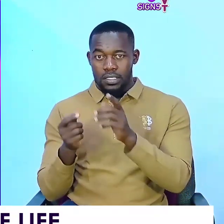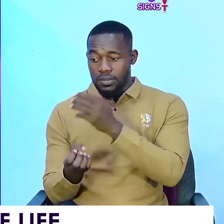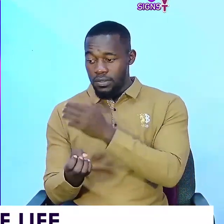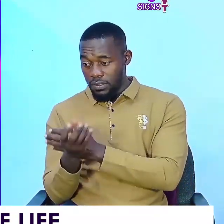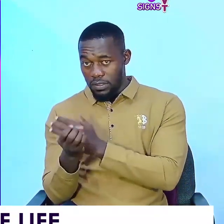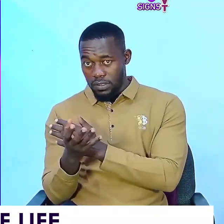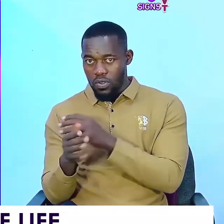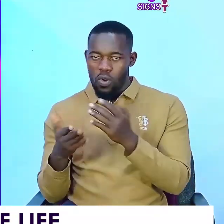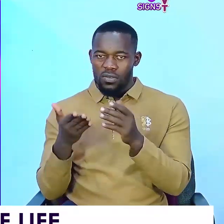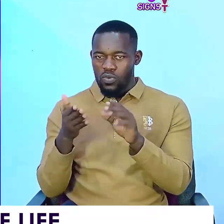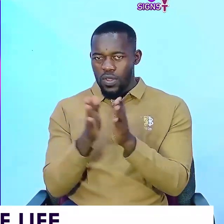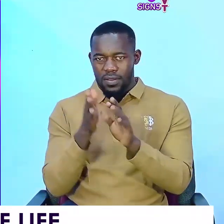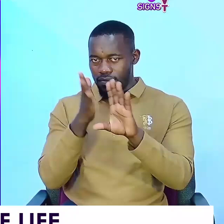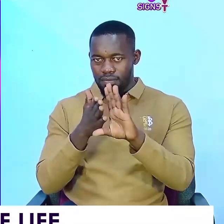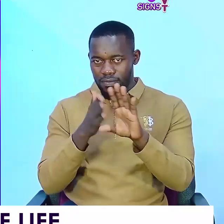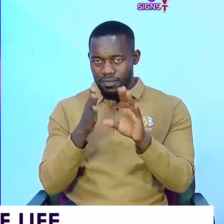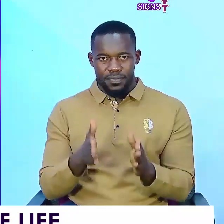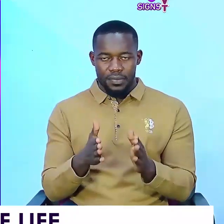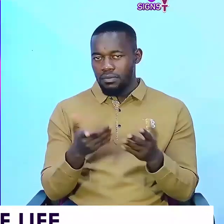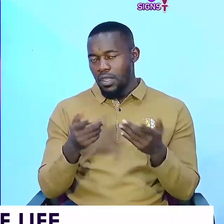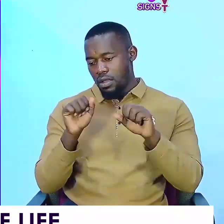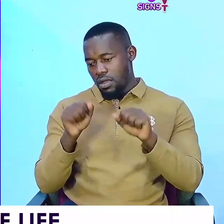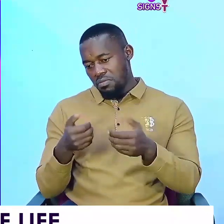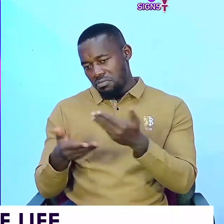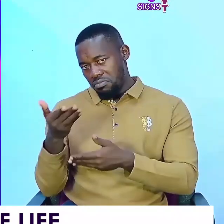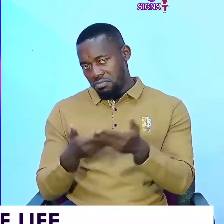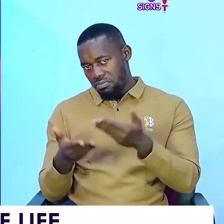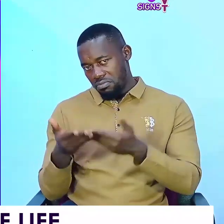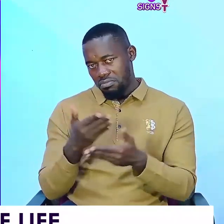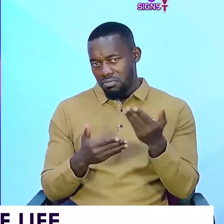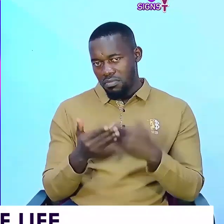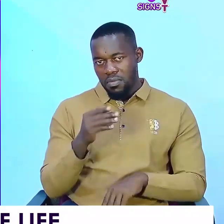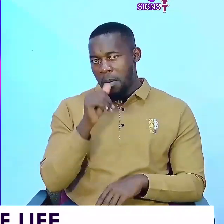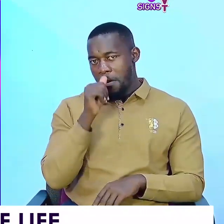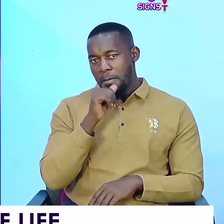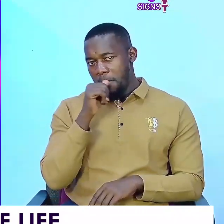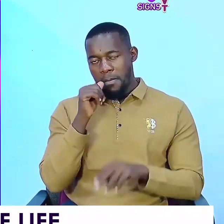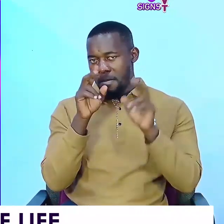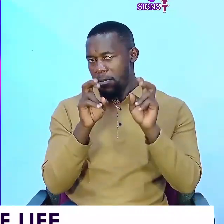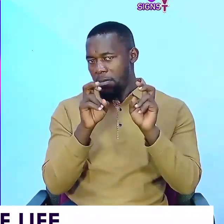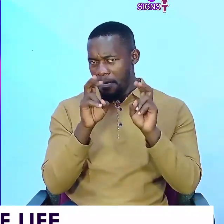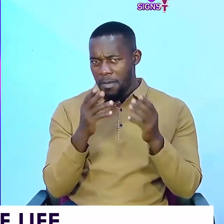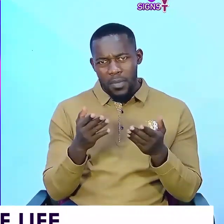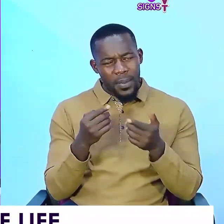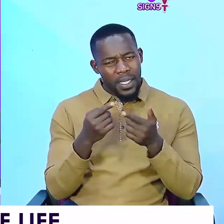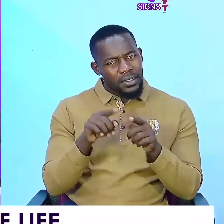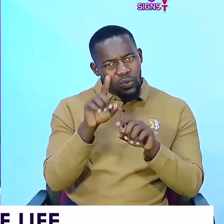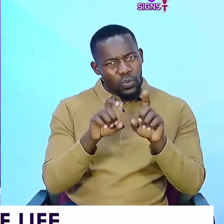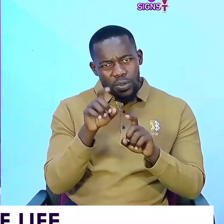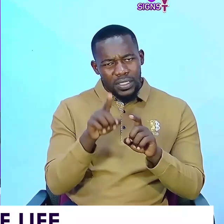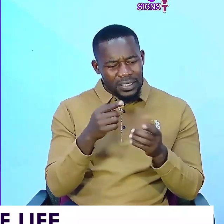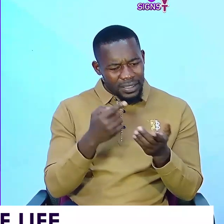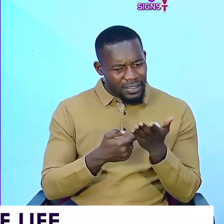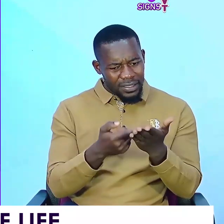are speaking to a minister who is supposed to help them mend their relationship. Is there anything that's a wrong level- about discussing